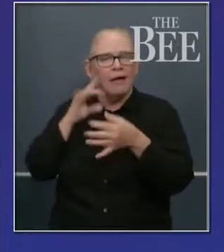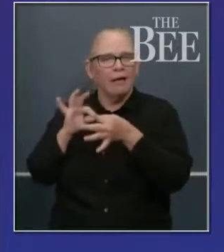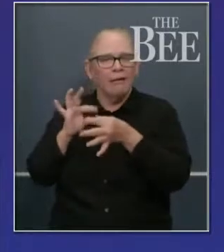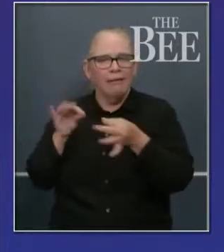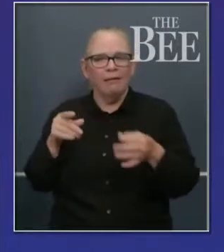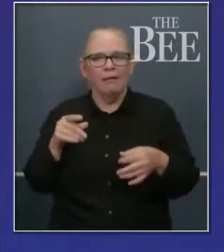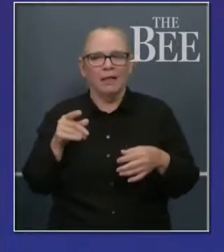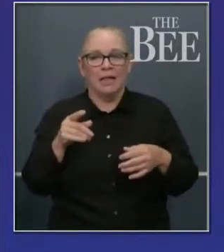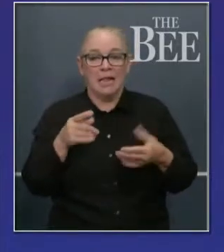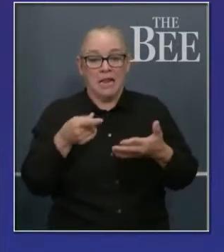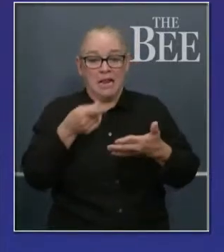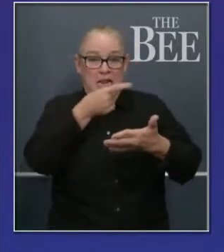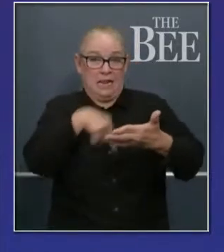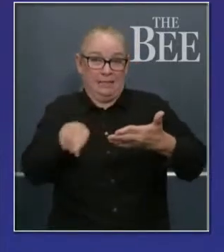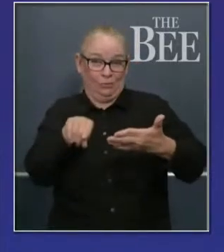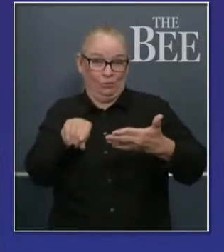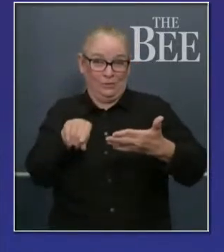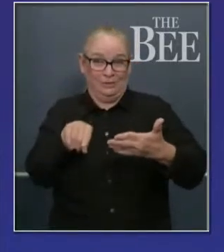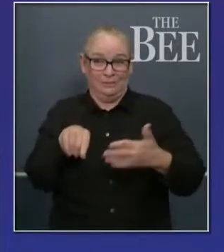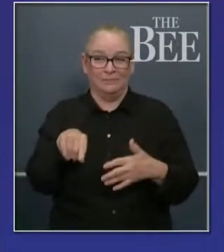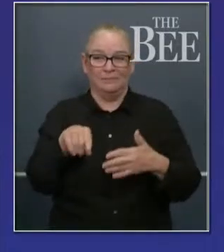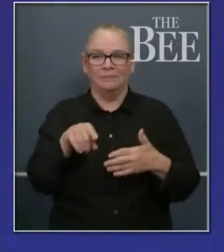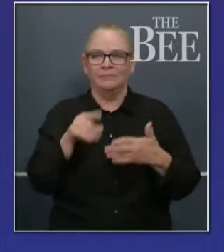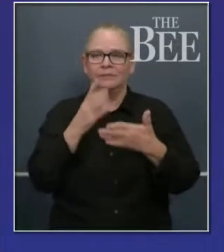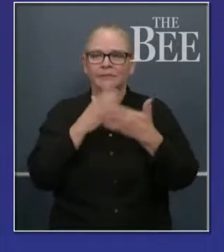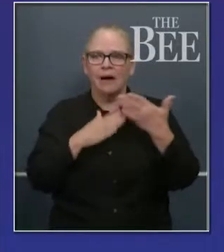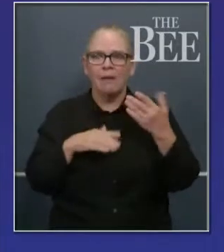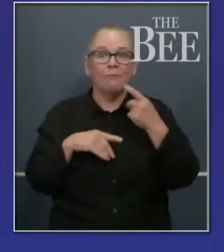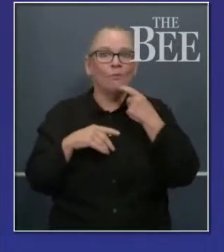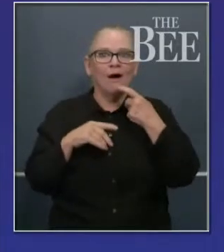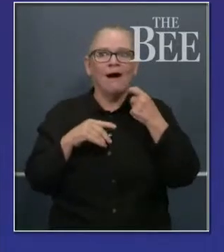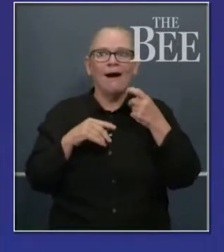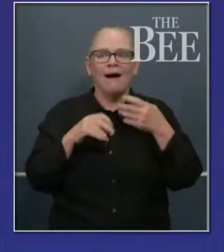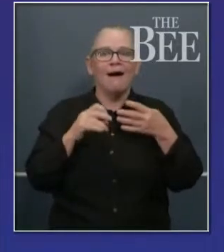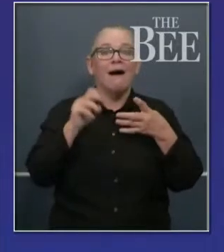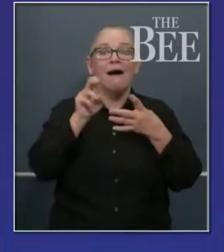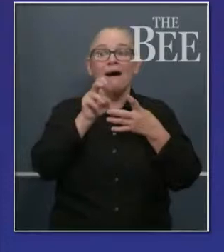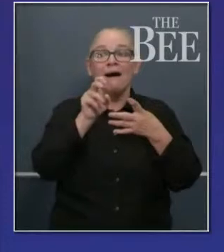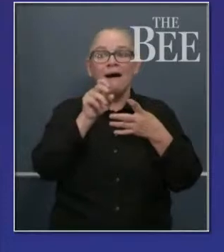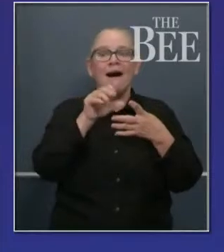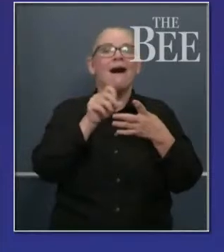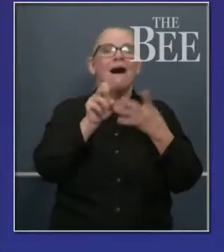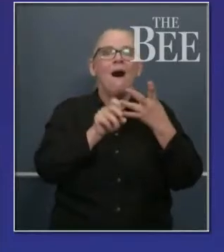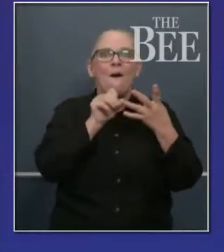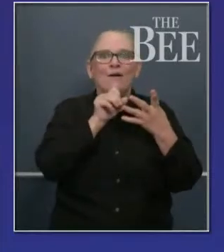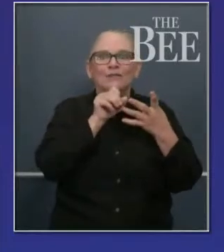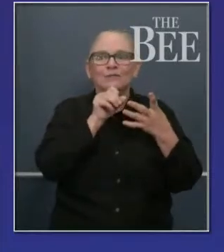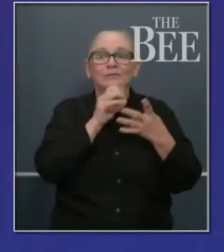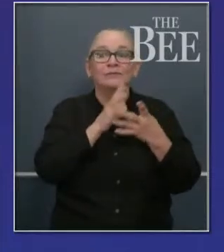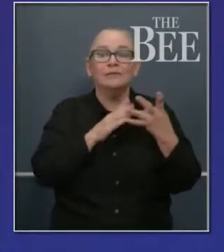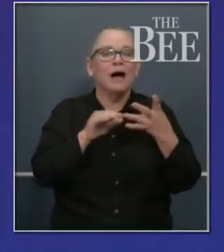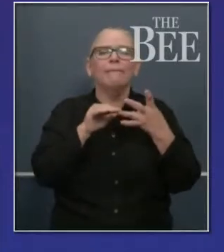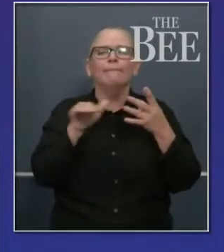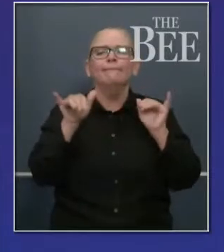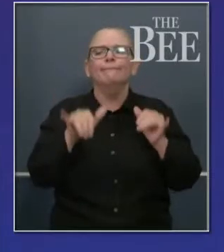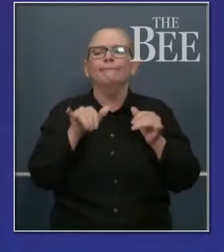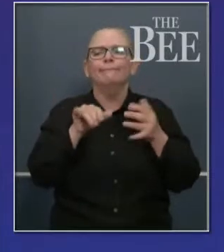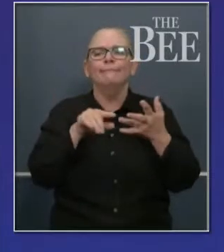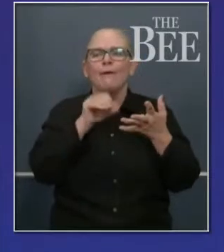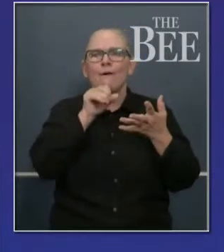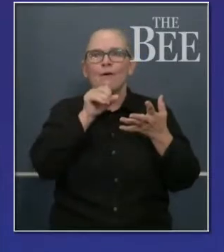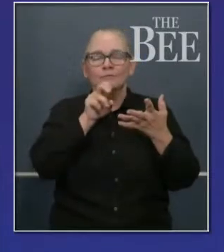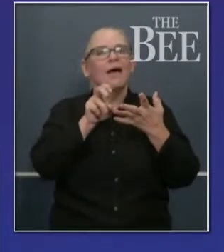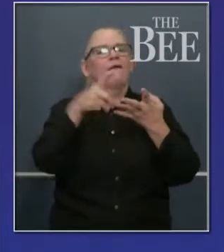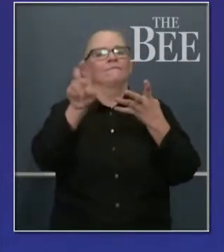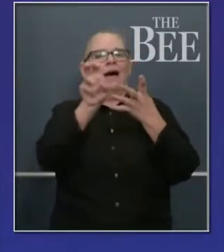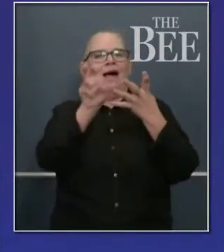we see red counties move to orange and orange potentially move to yellow. So we'll look forward to that update. We know we're in